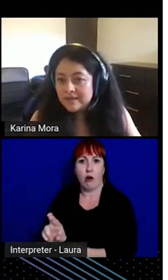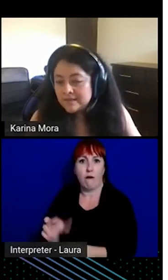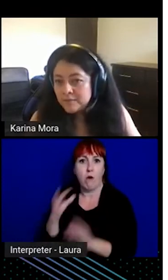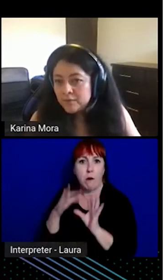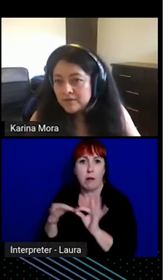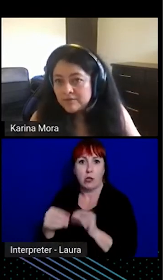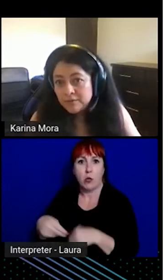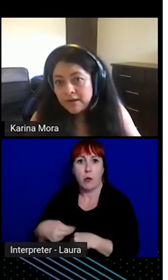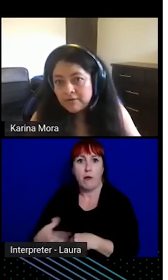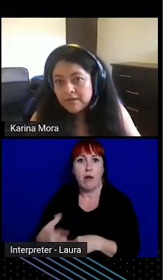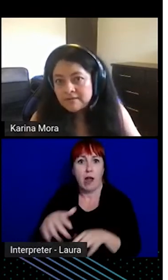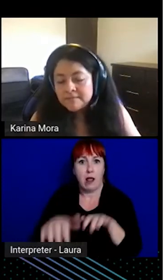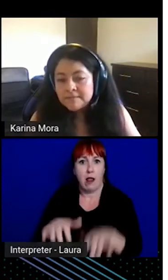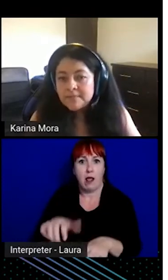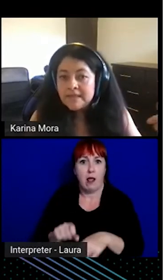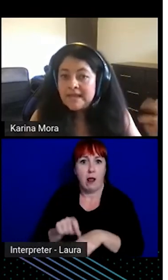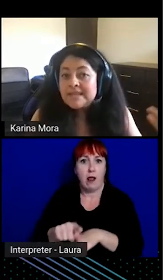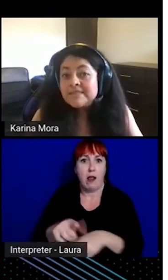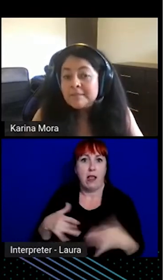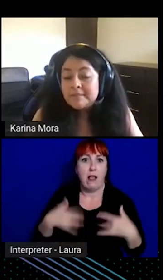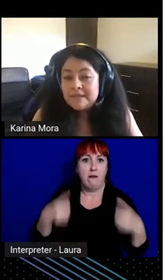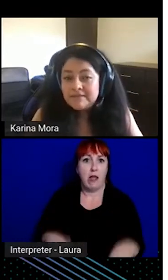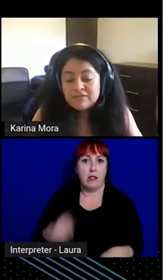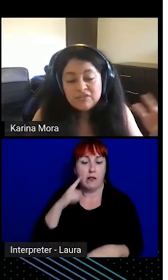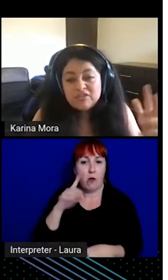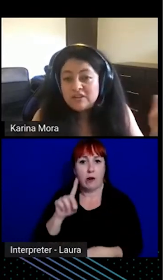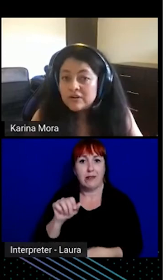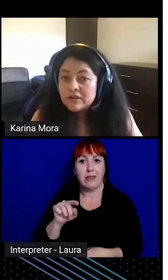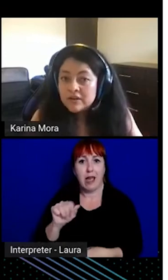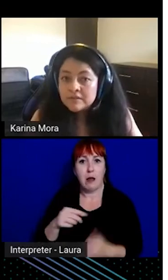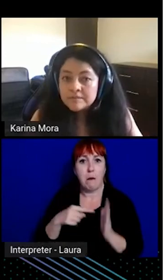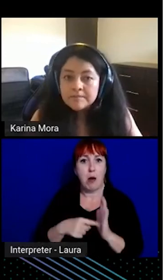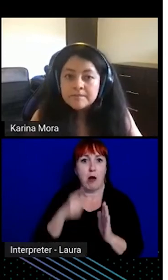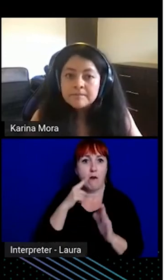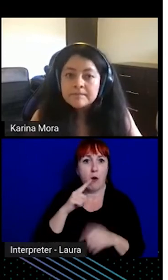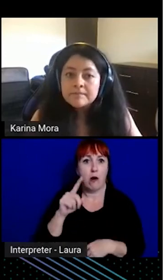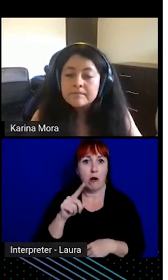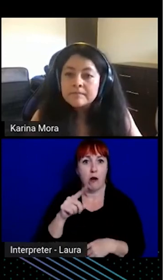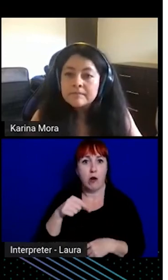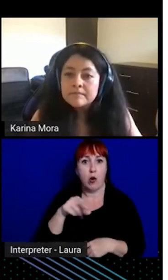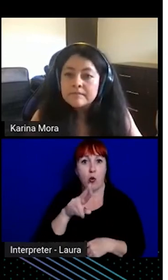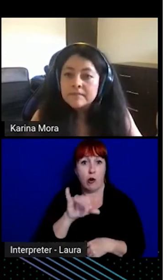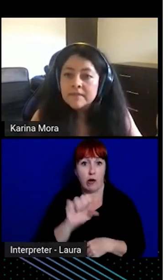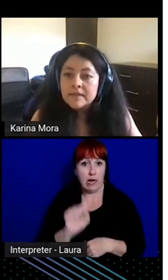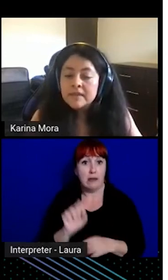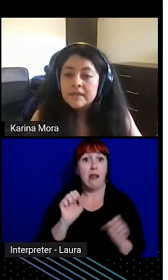to the data model for queries. And it can be event sourcing or not.